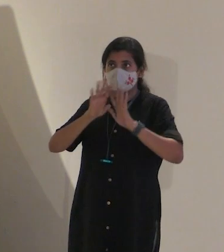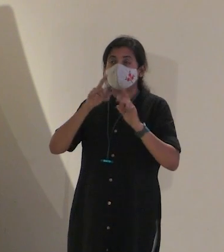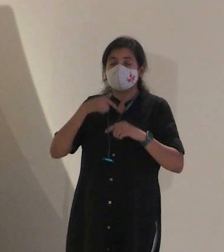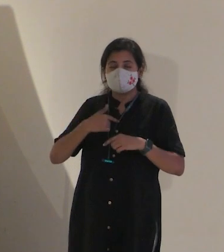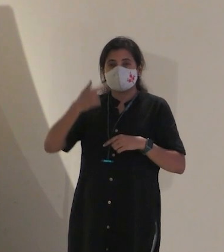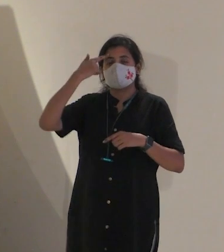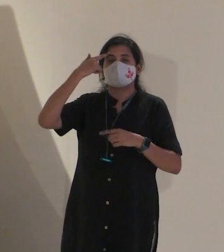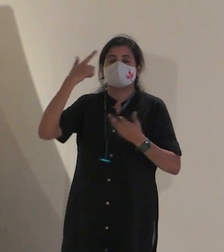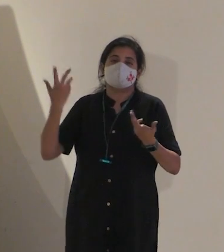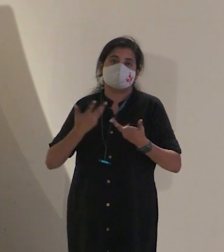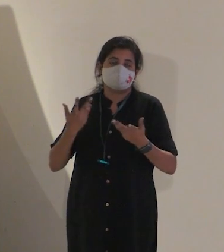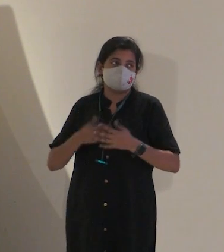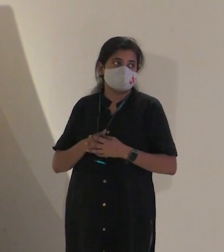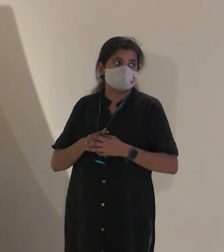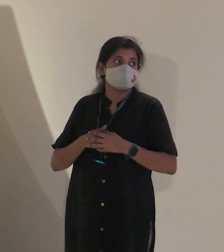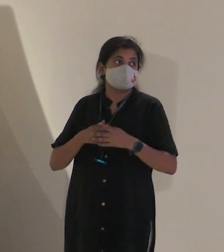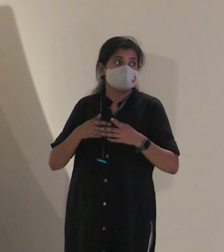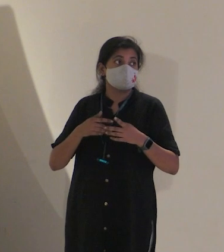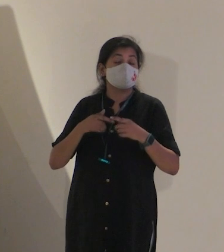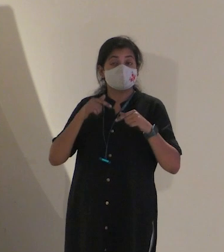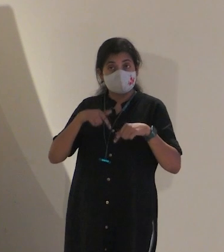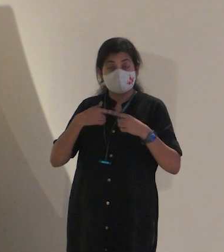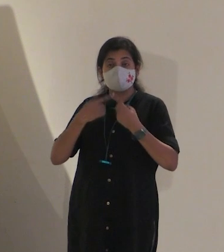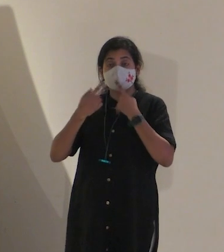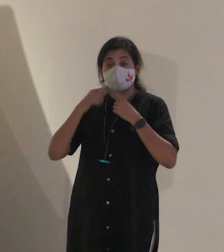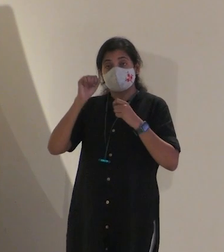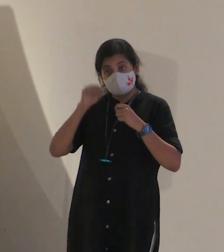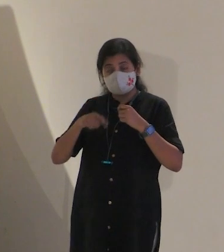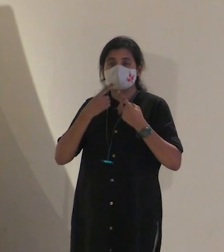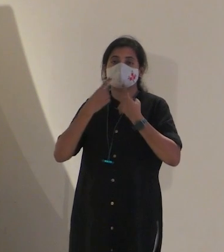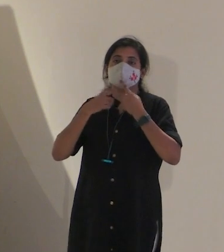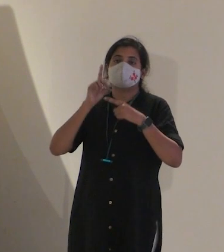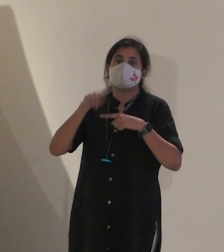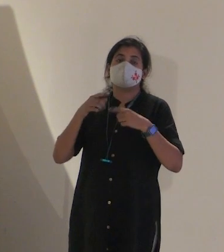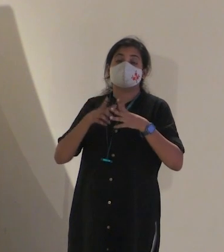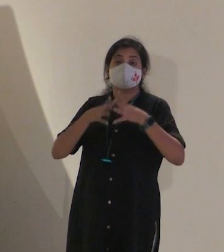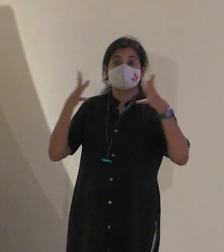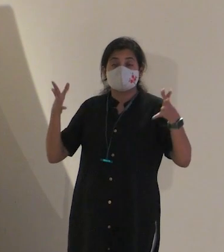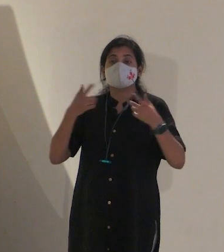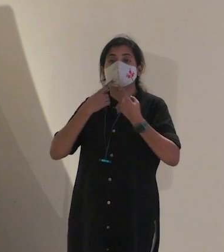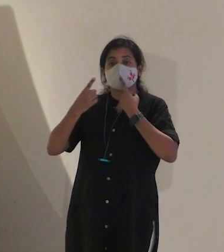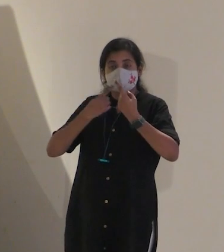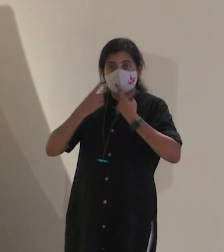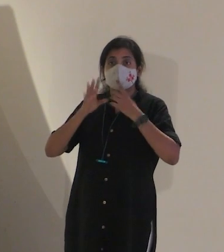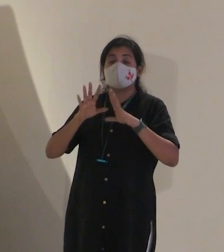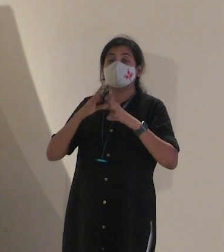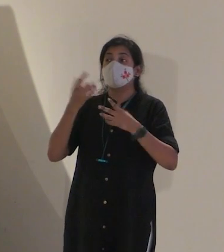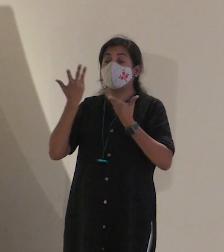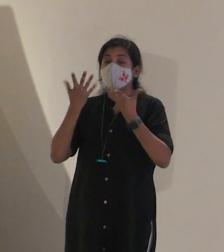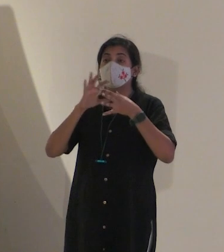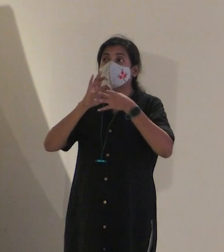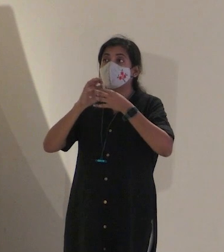should, talking about inventories, we should really make larger inventories for collaboration